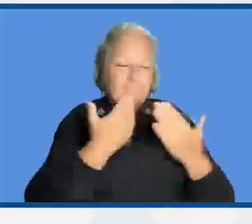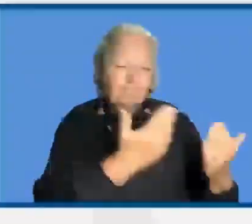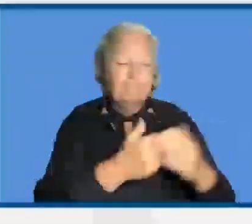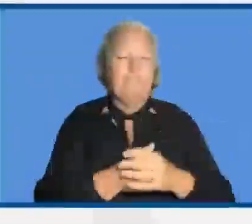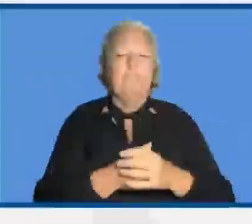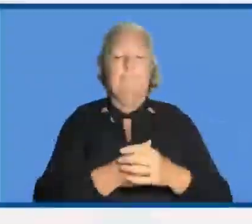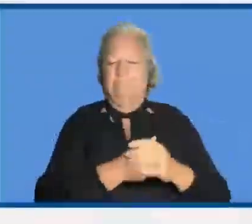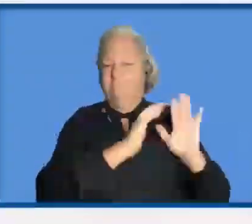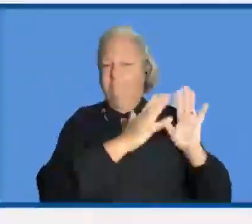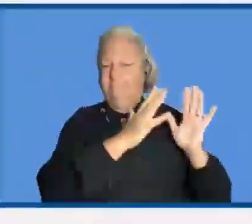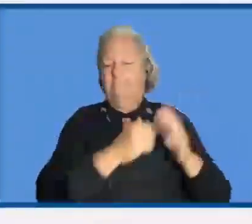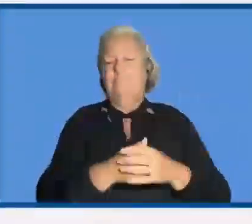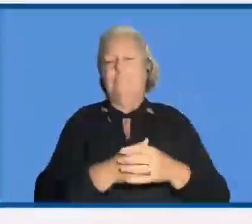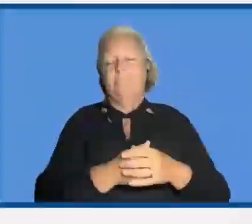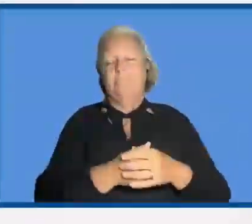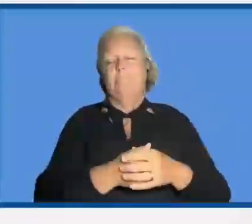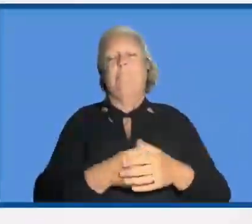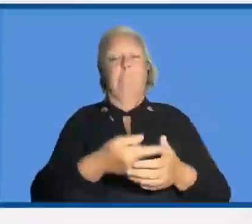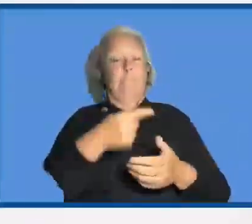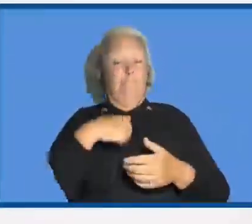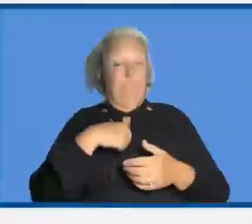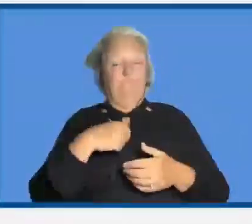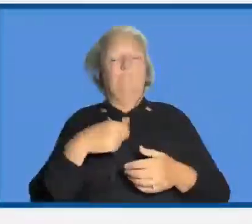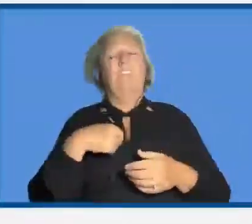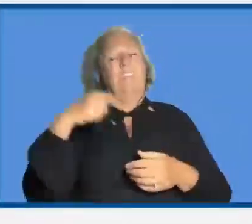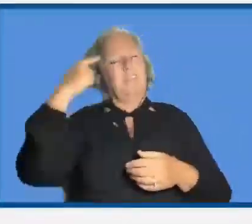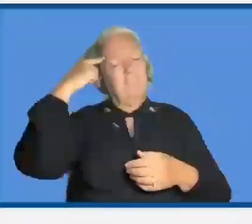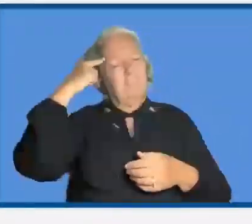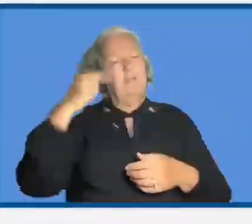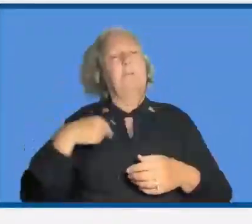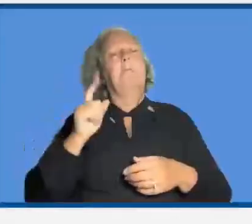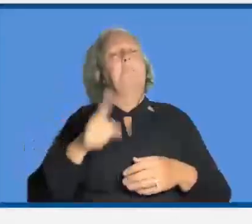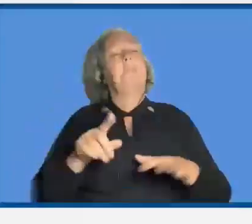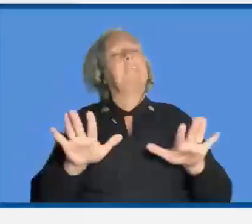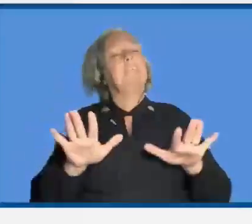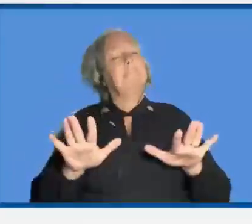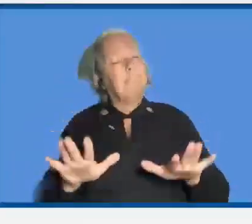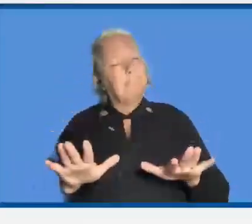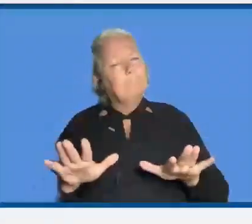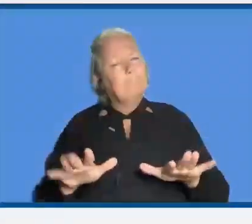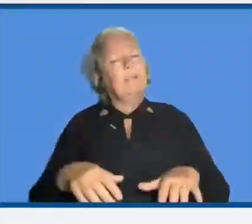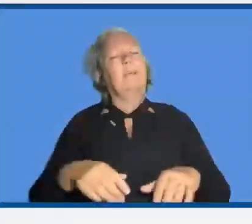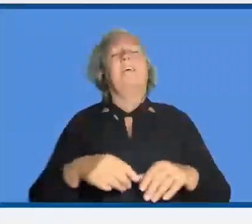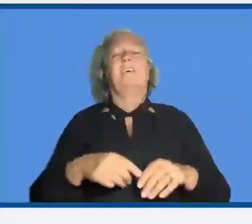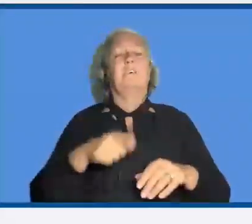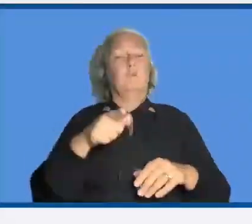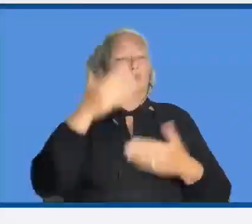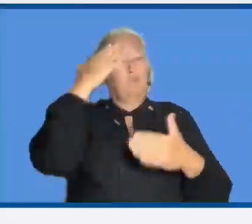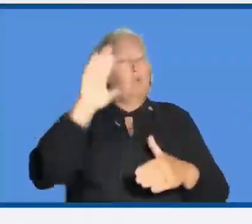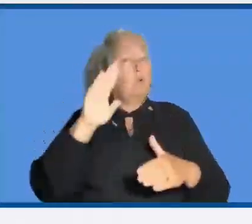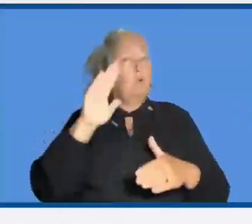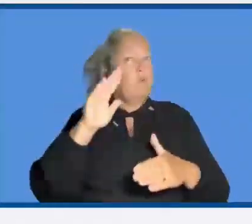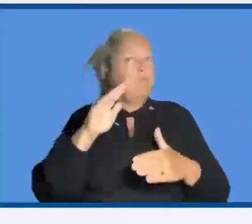I would say that we need to remain humble. You don't know what you don't know. So even if you don't think that